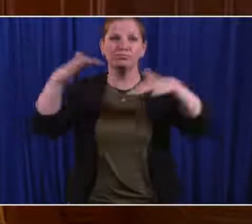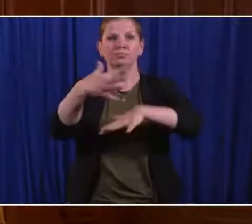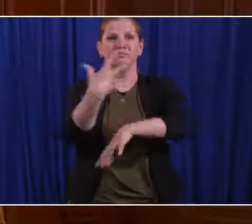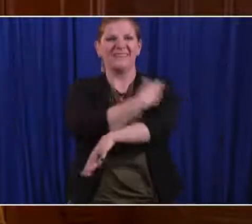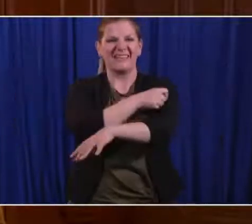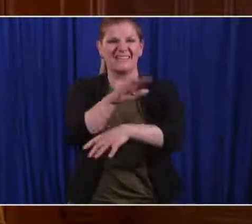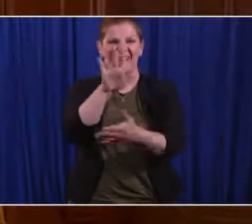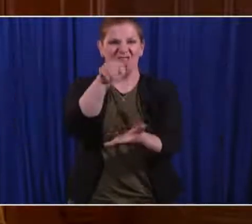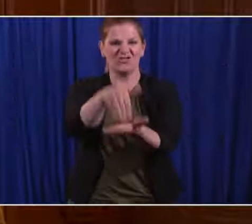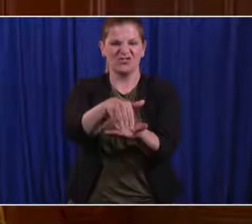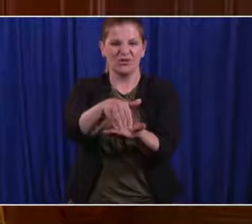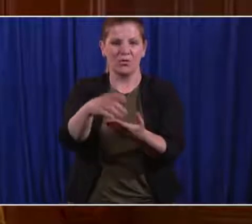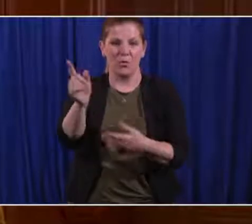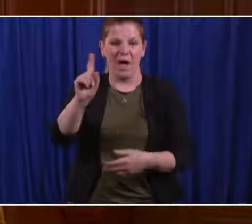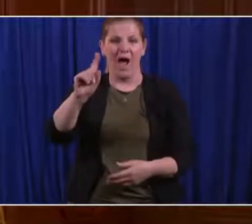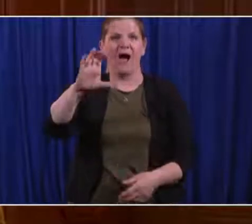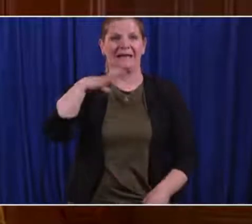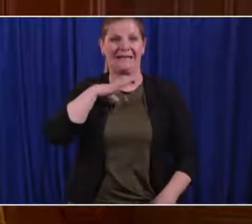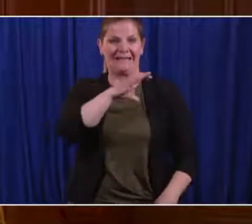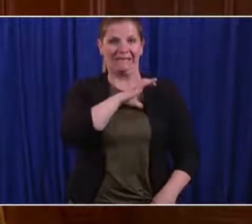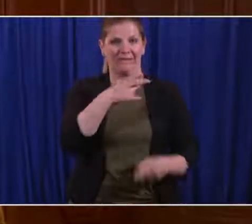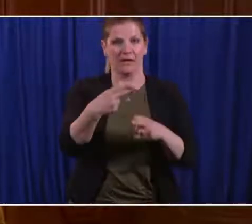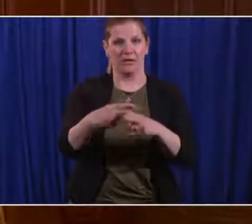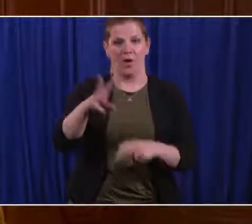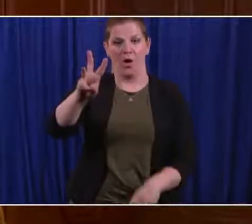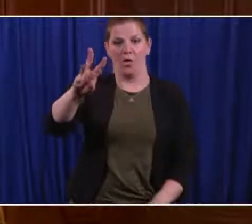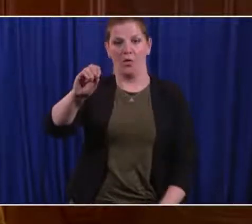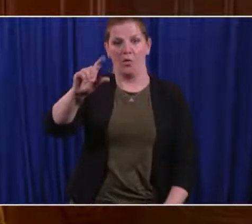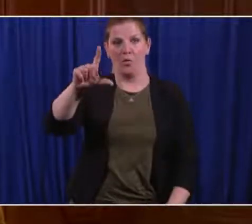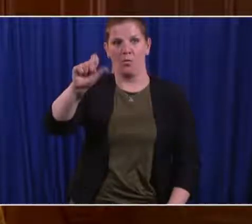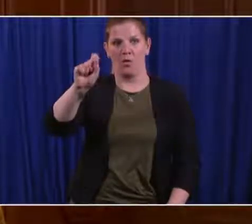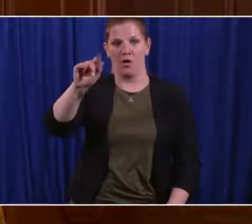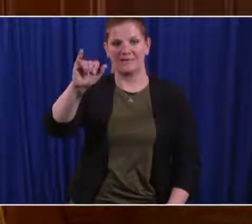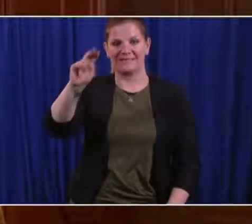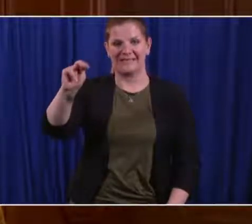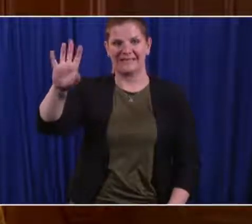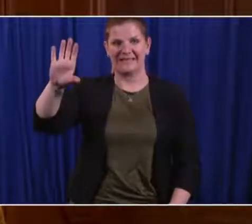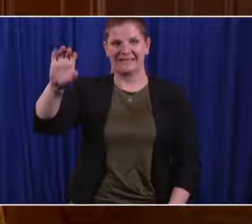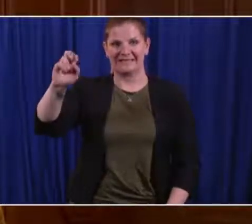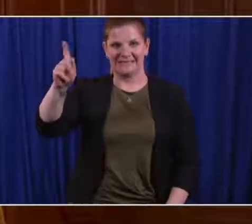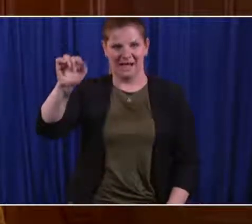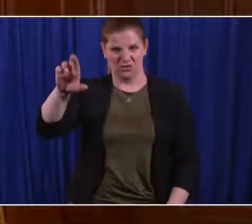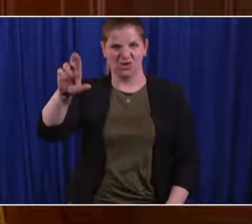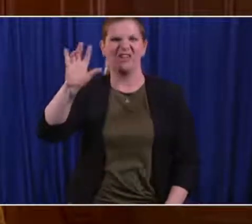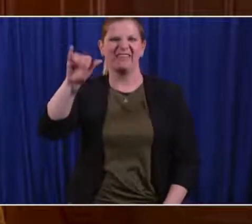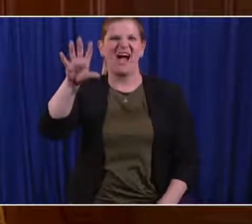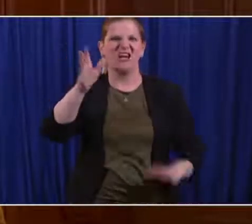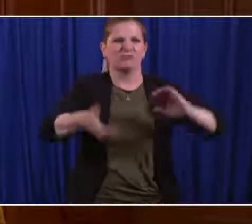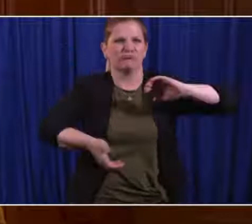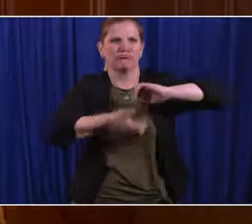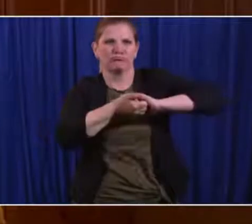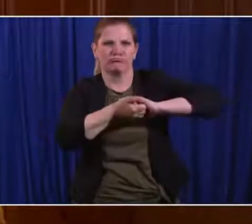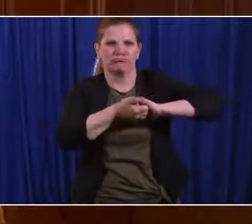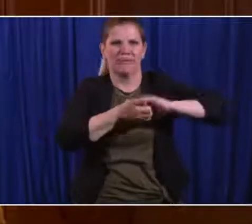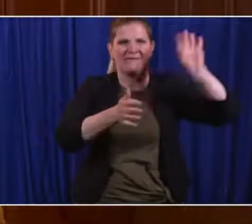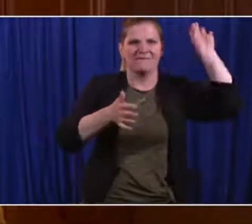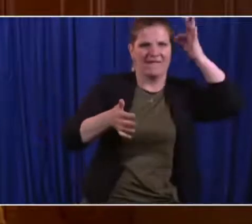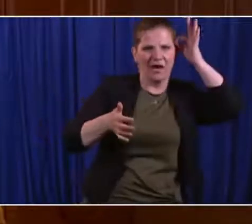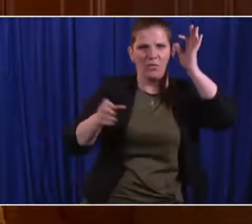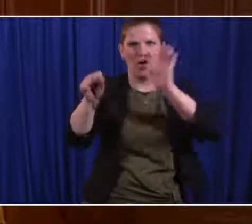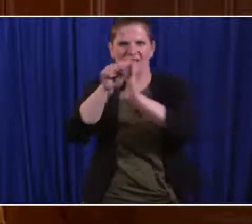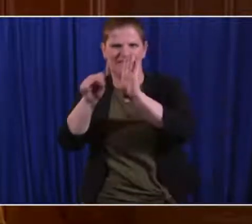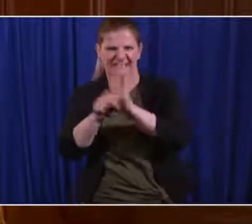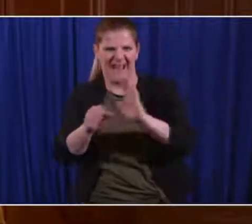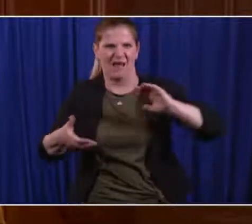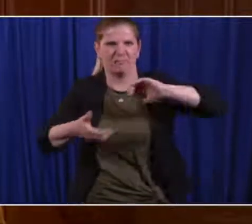downtown Cleveland. Fran and I were there, and things are going very, very well. In fact, I'm happy to report